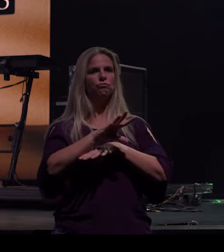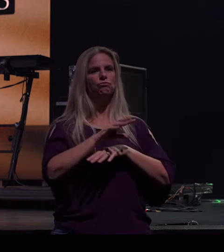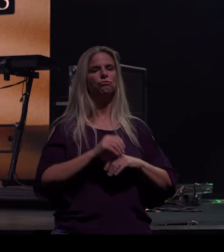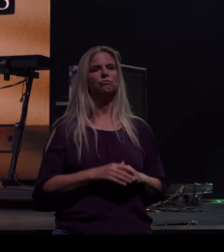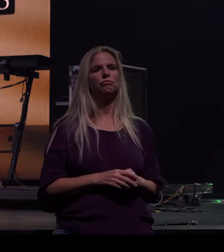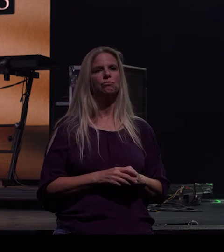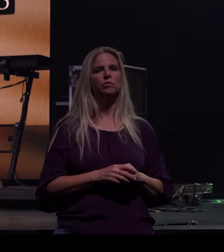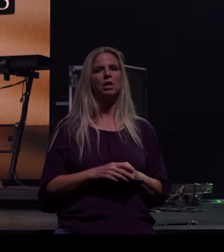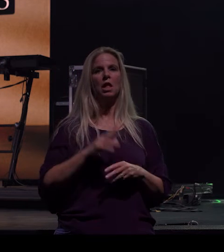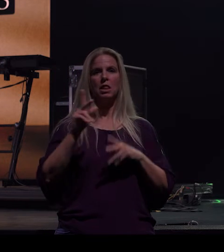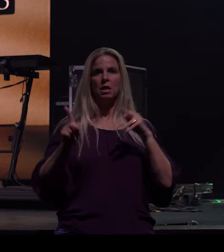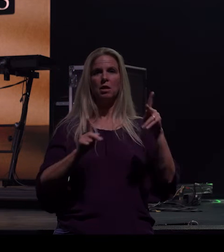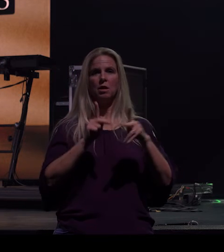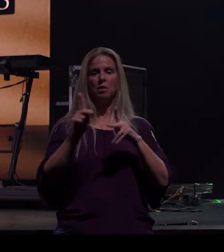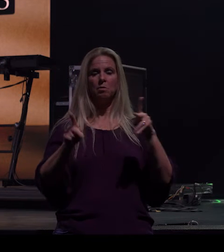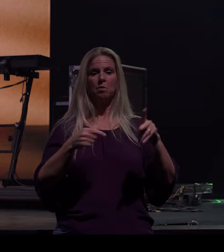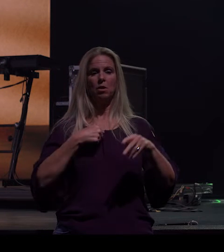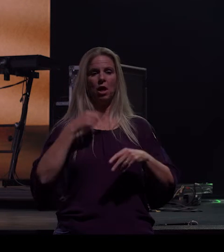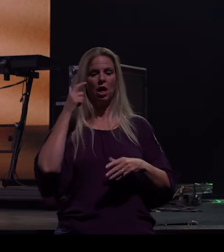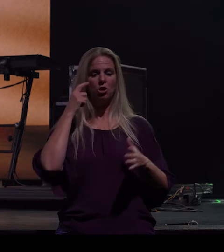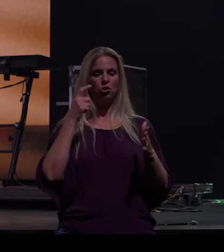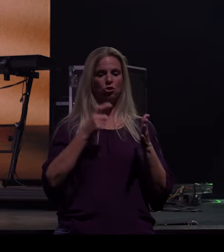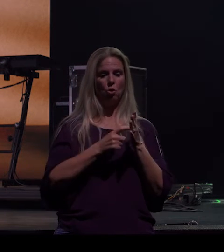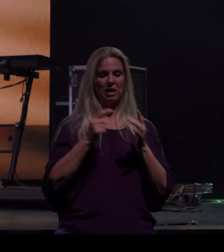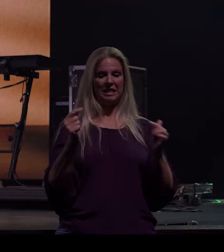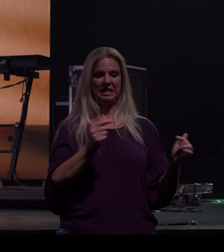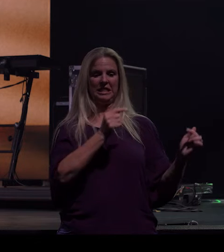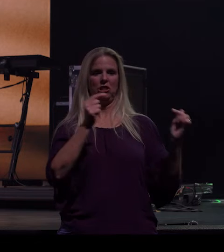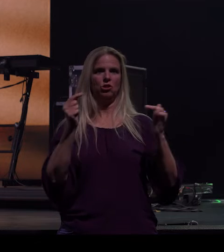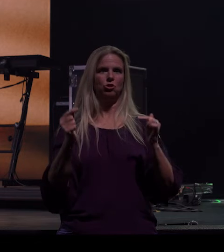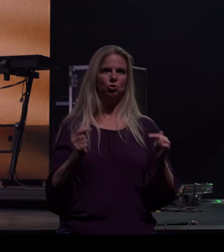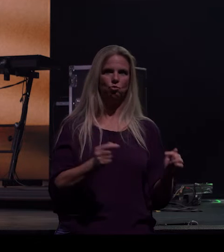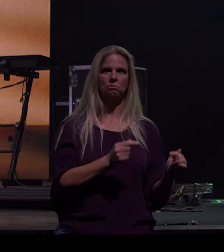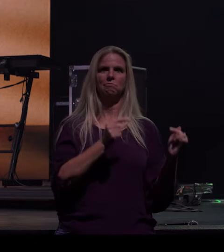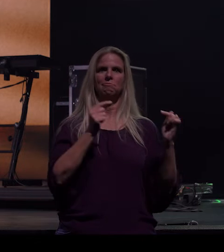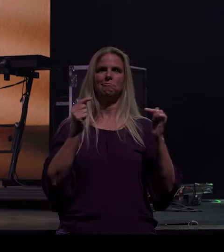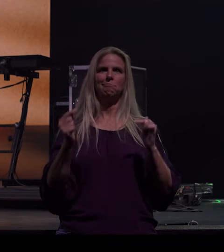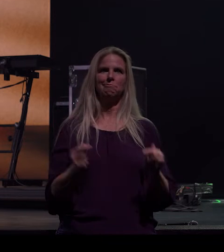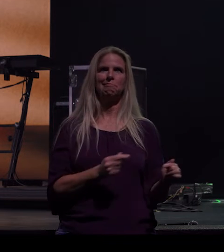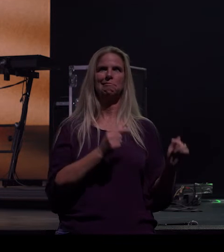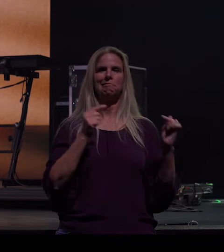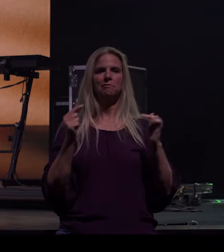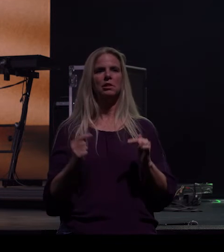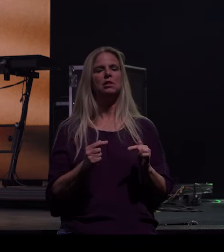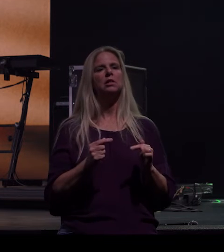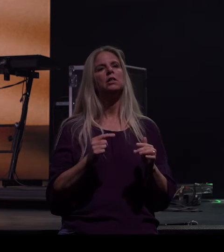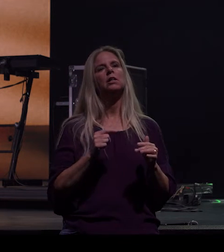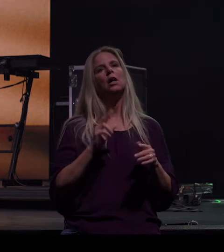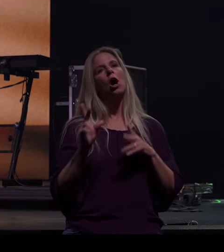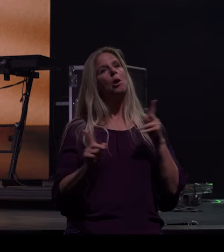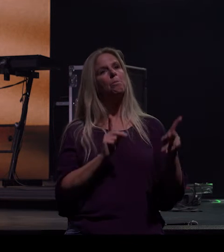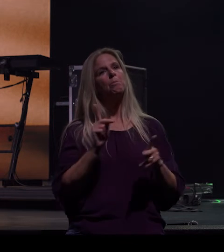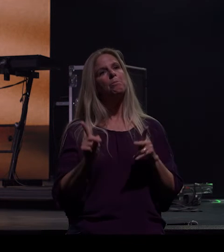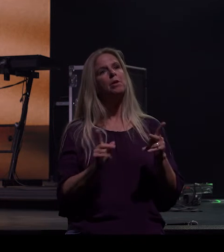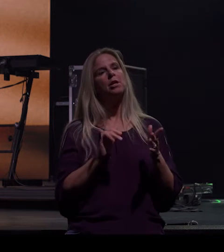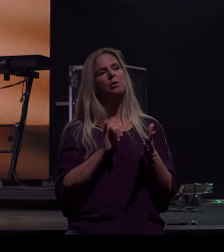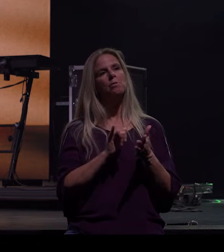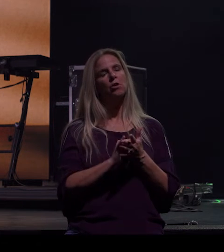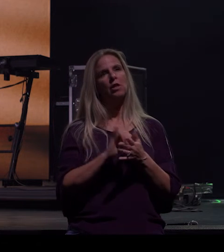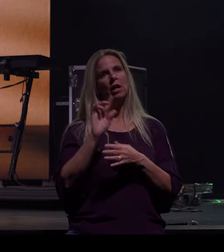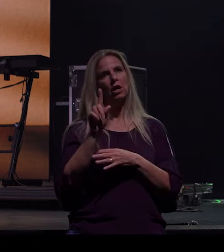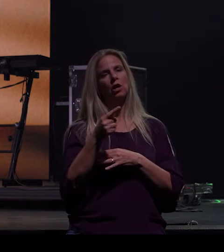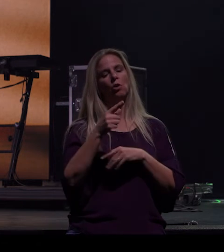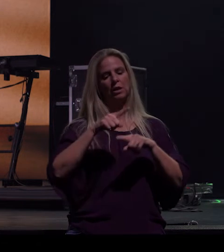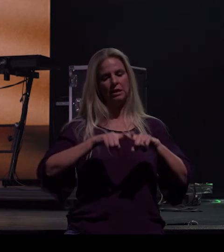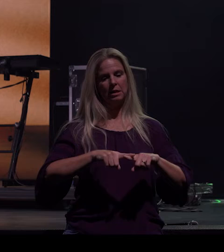see struggling the most, I mean just really struggling, are the people that are only trying